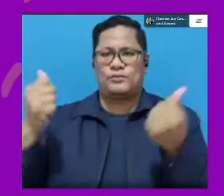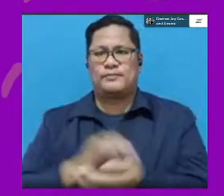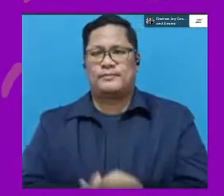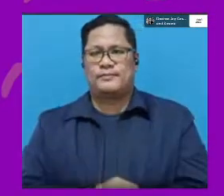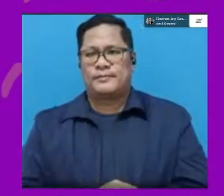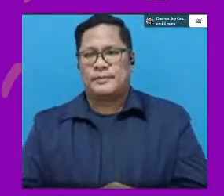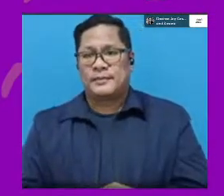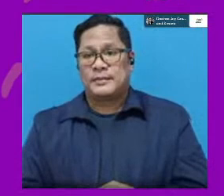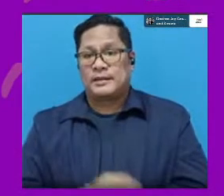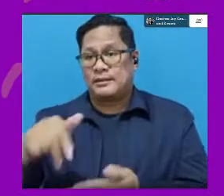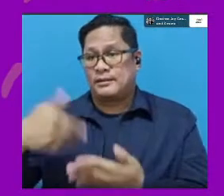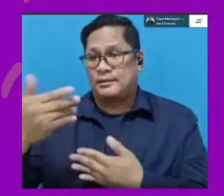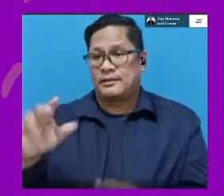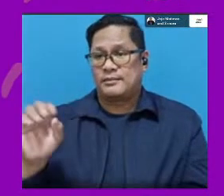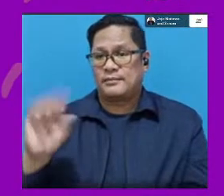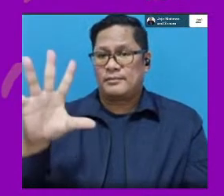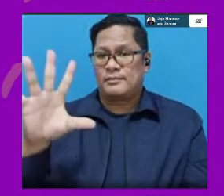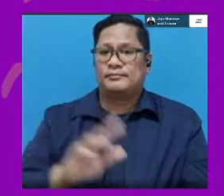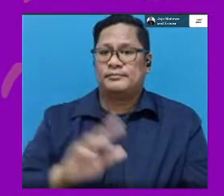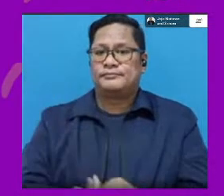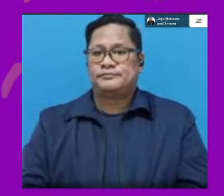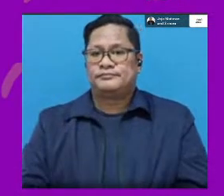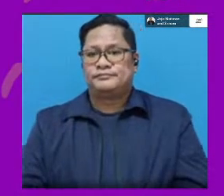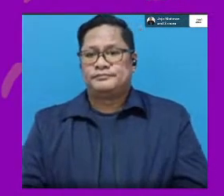Next slide, please.